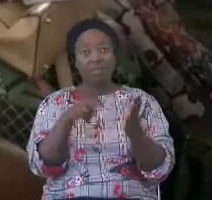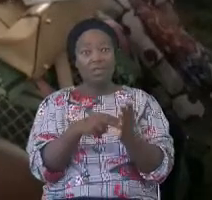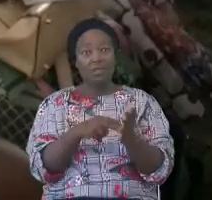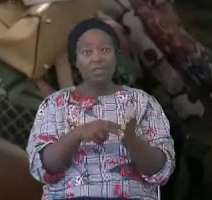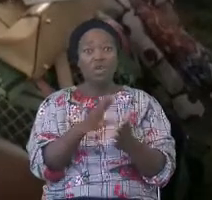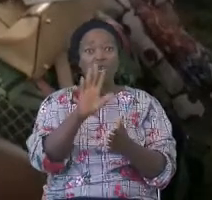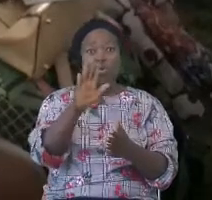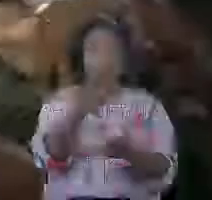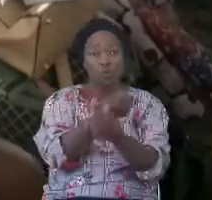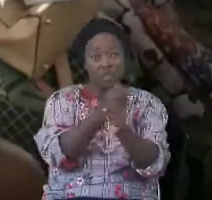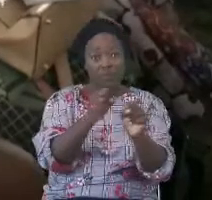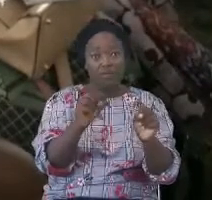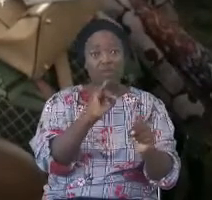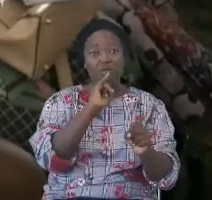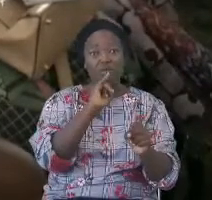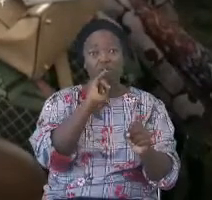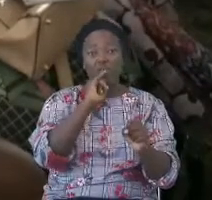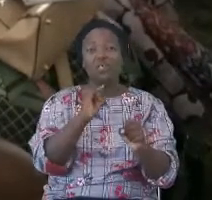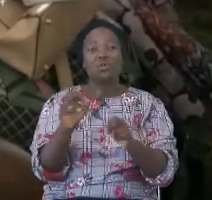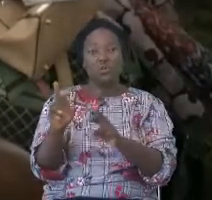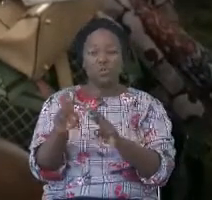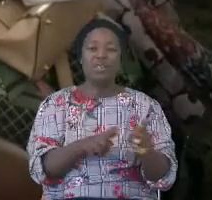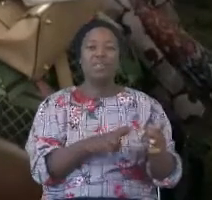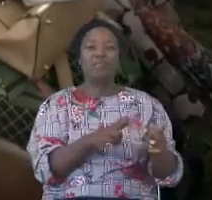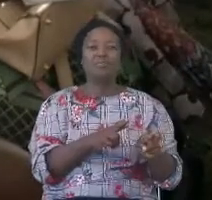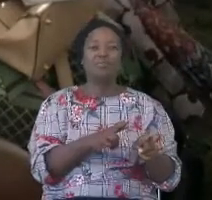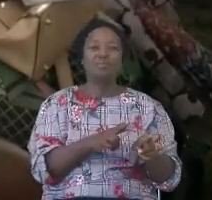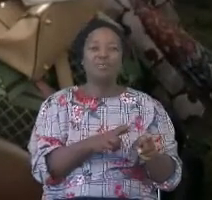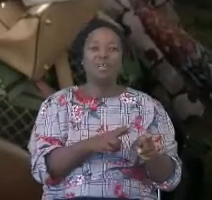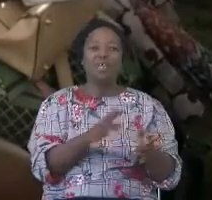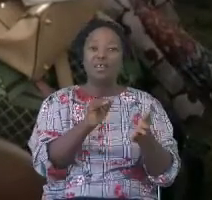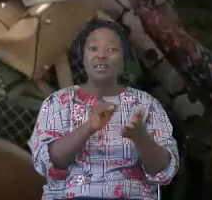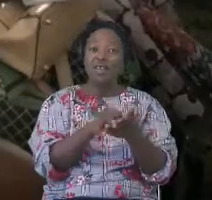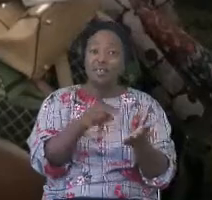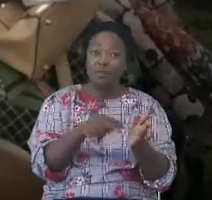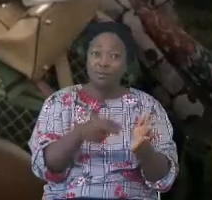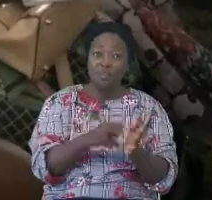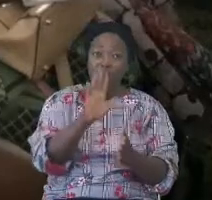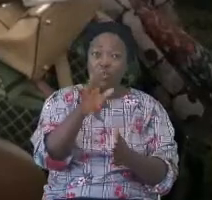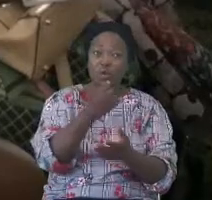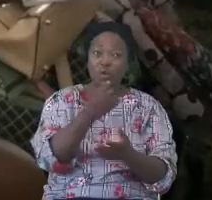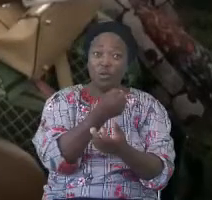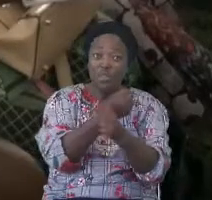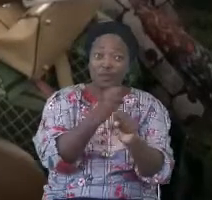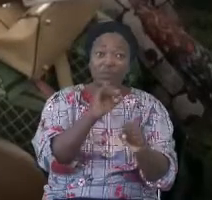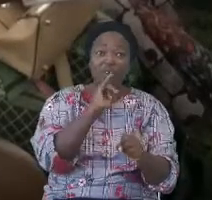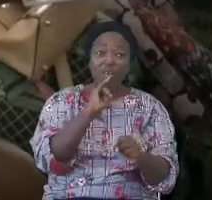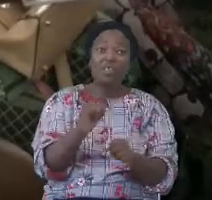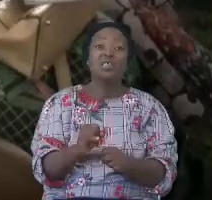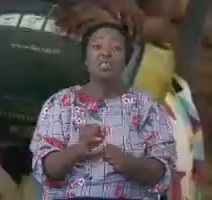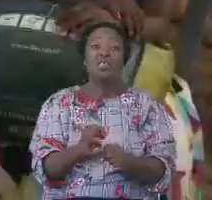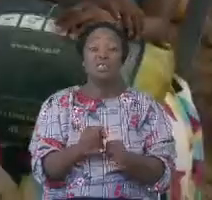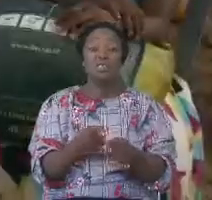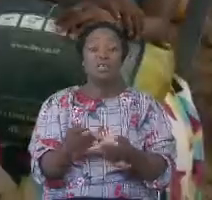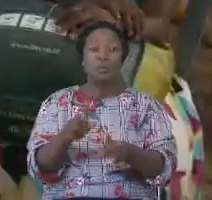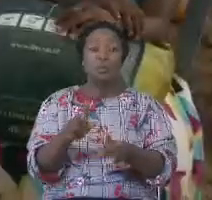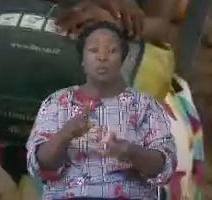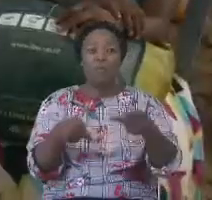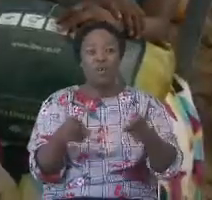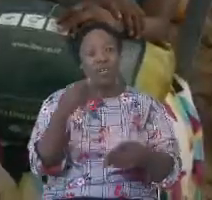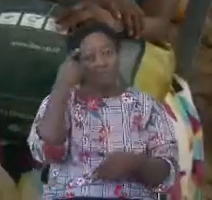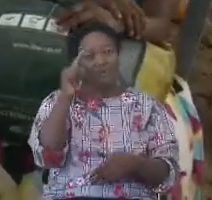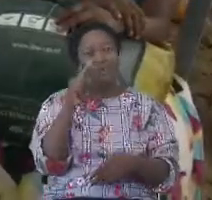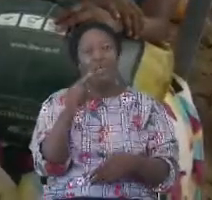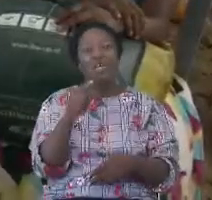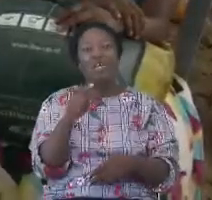what does that mean that means your redemption is accomplished that